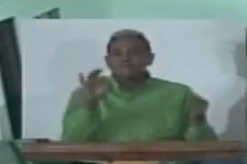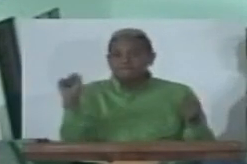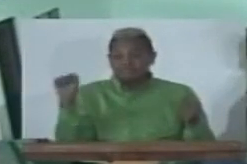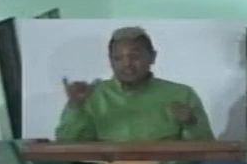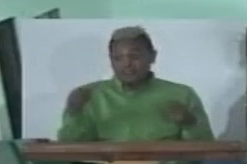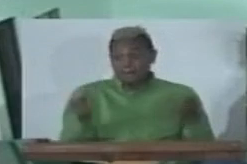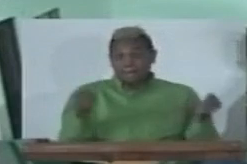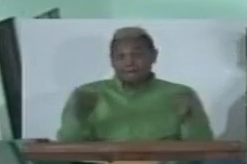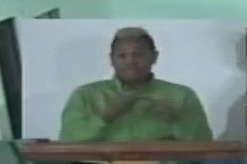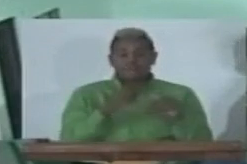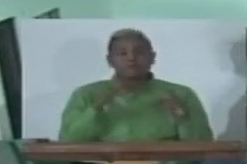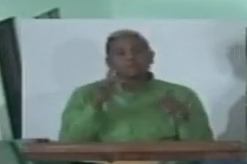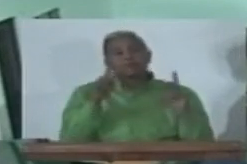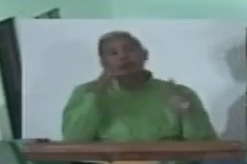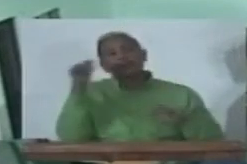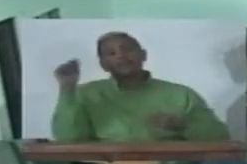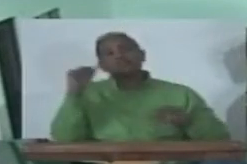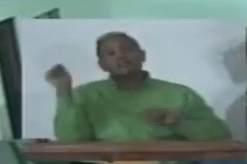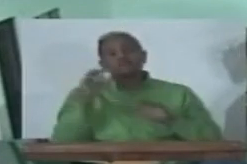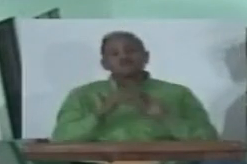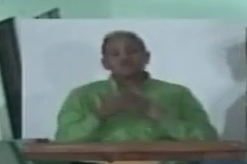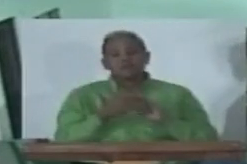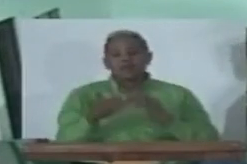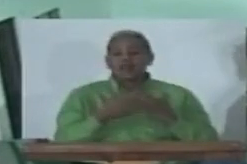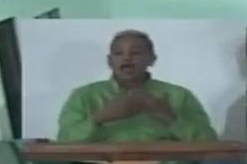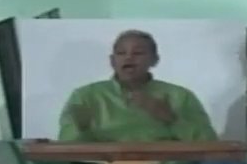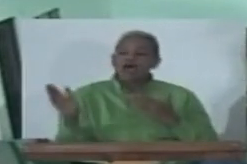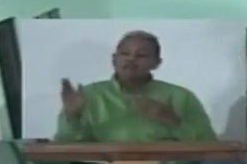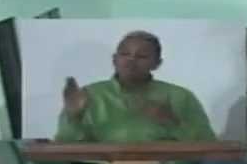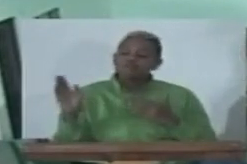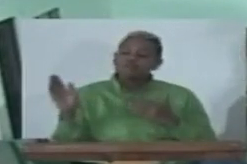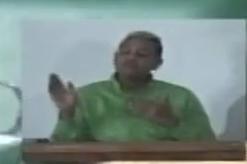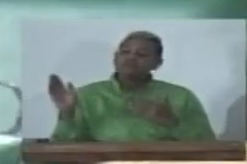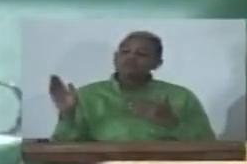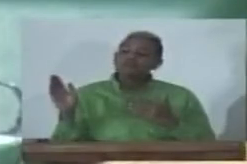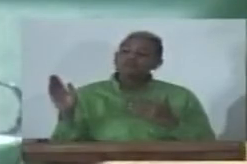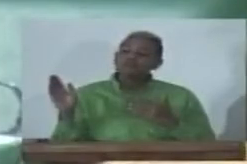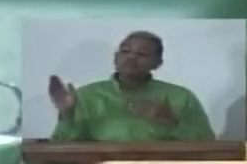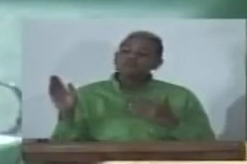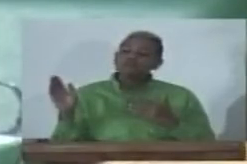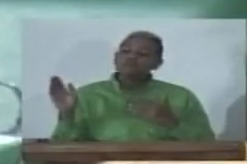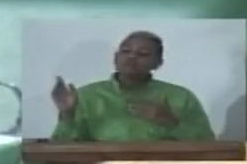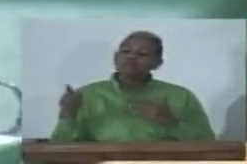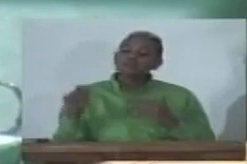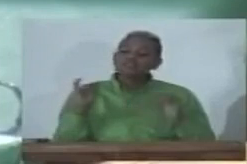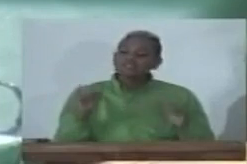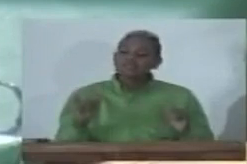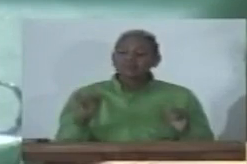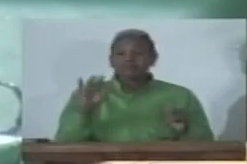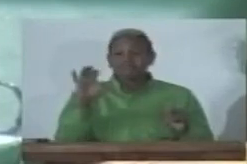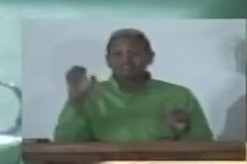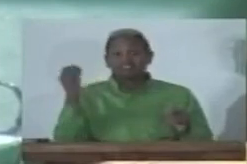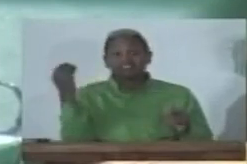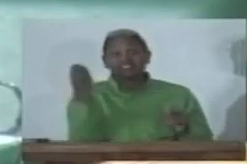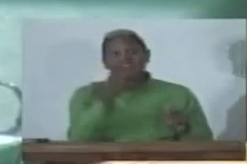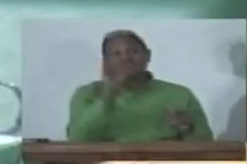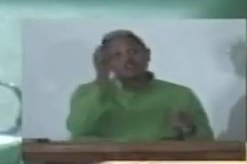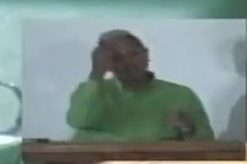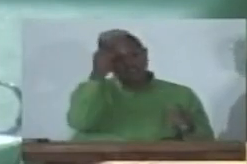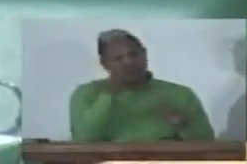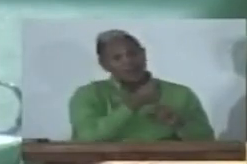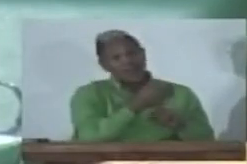from the departing passengers, and thereafter they remit the said fees to the government's expansion